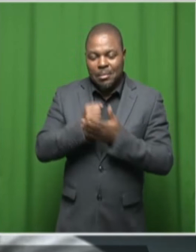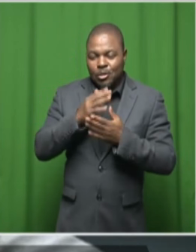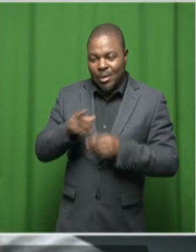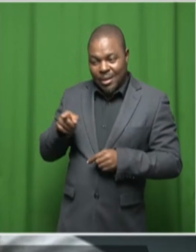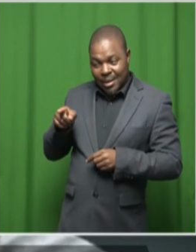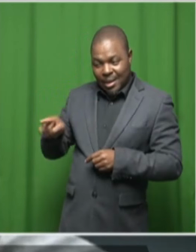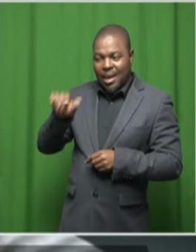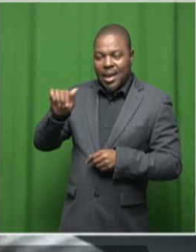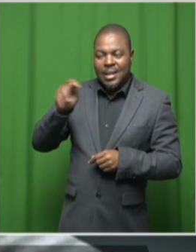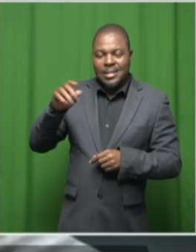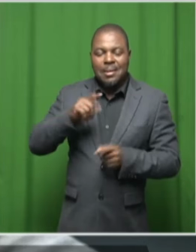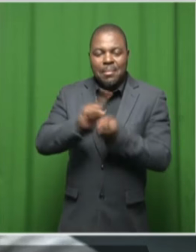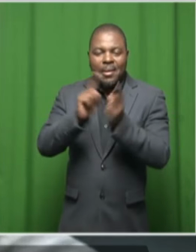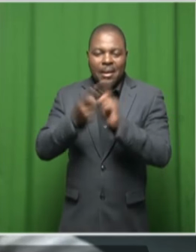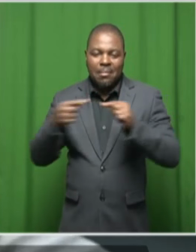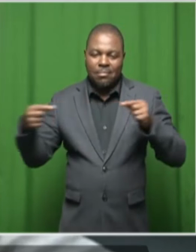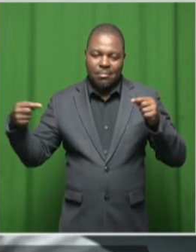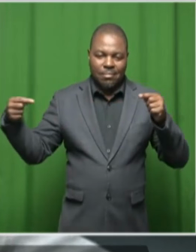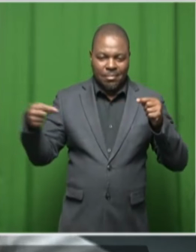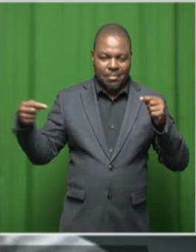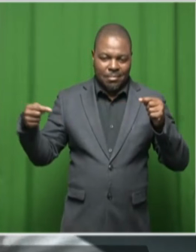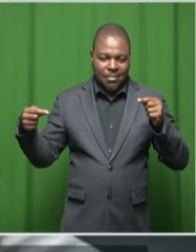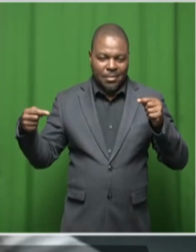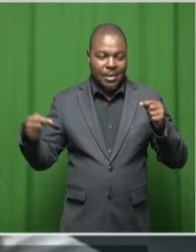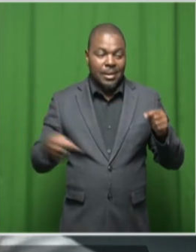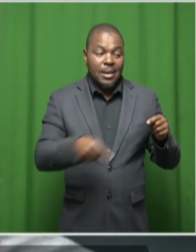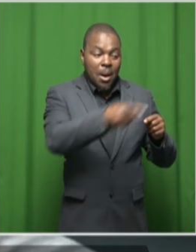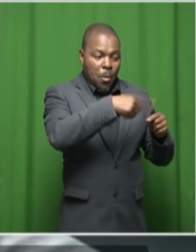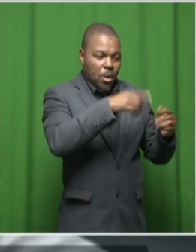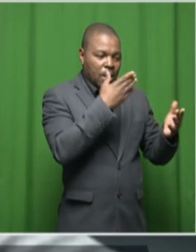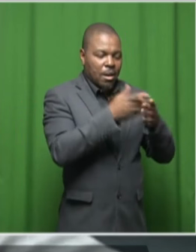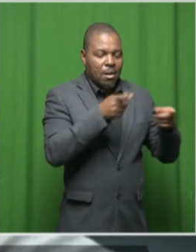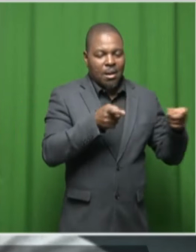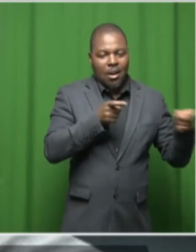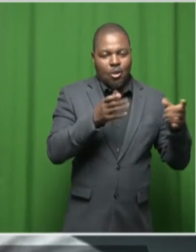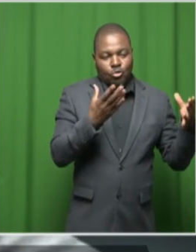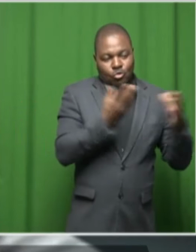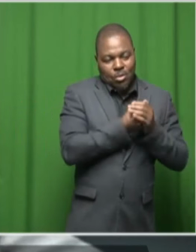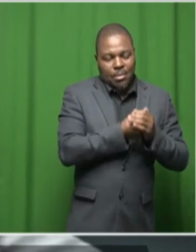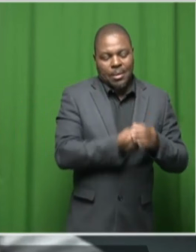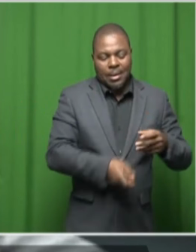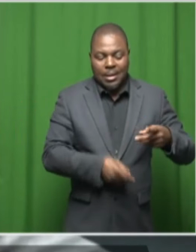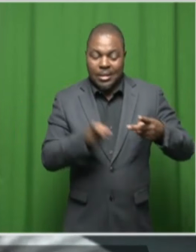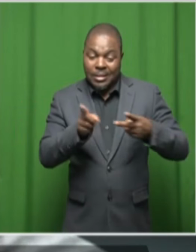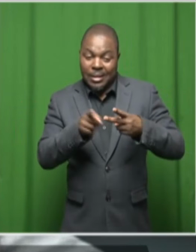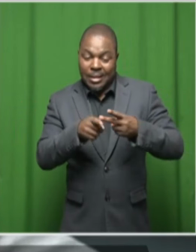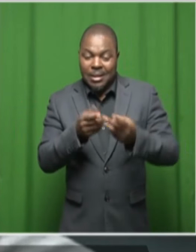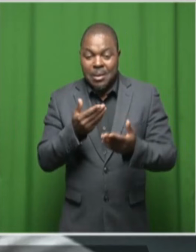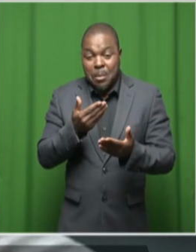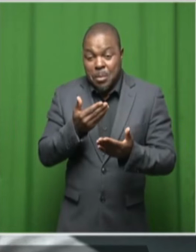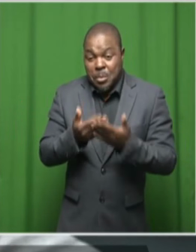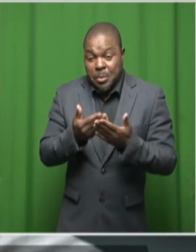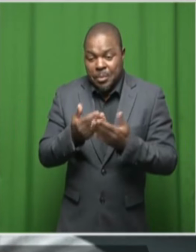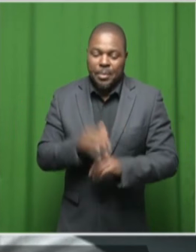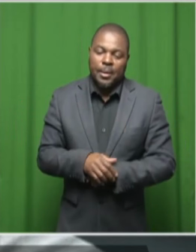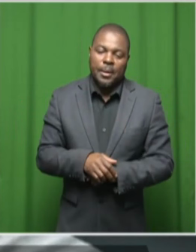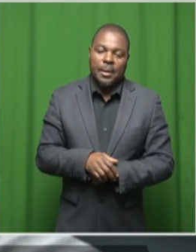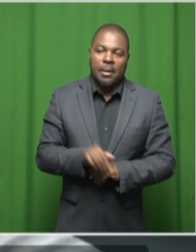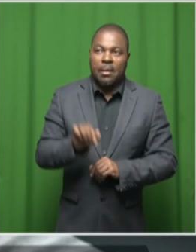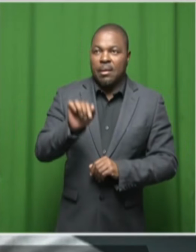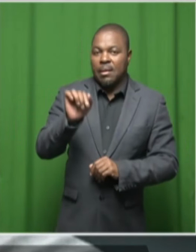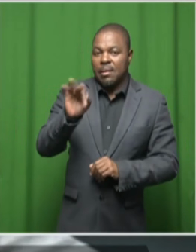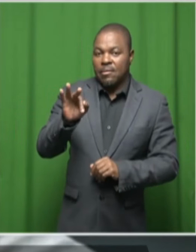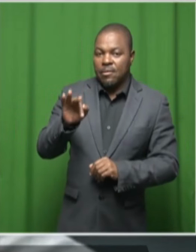opposition party in the country and co-govern together. The second possibility is if there are